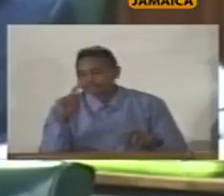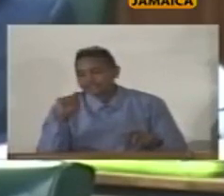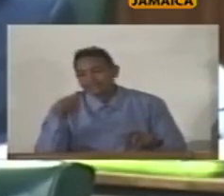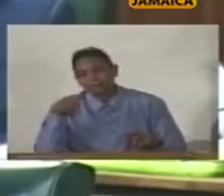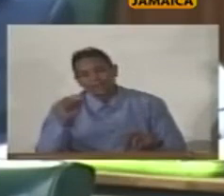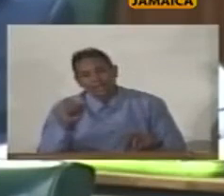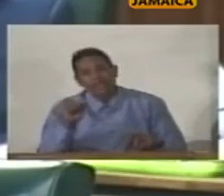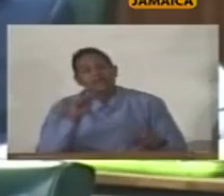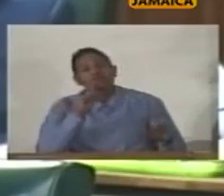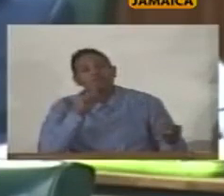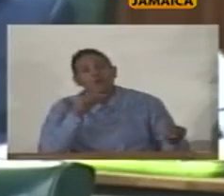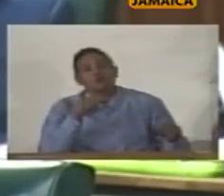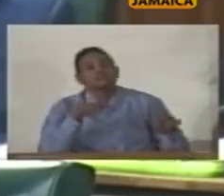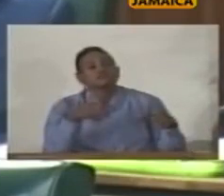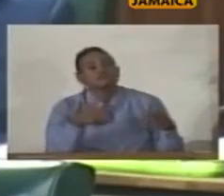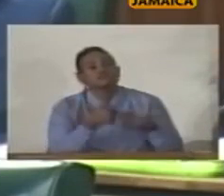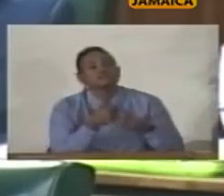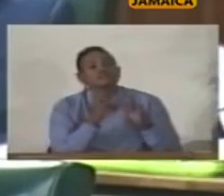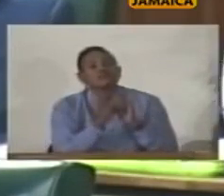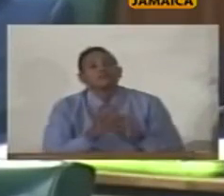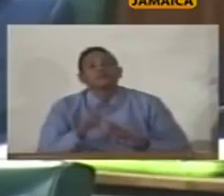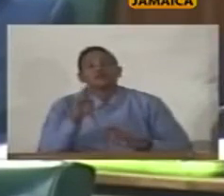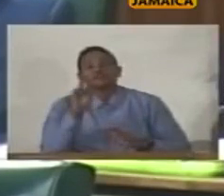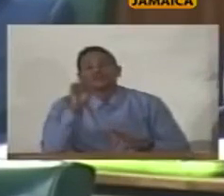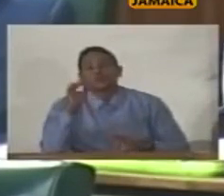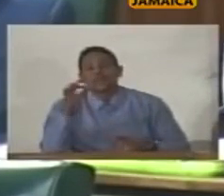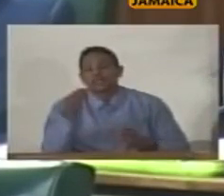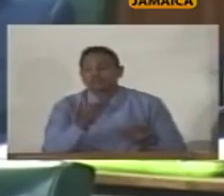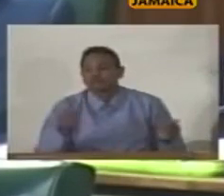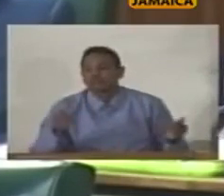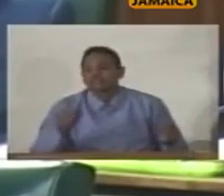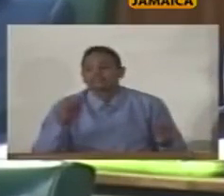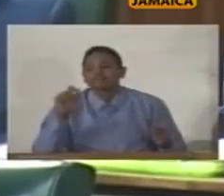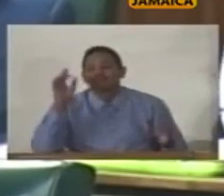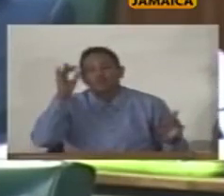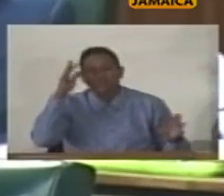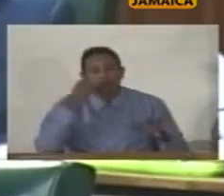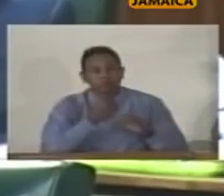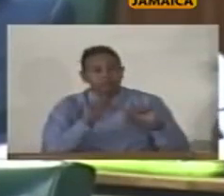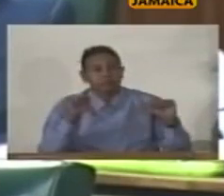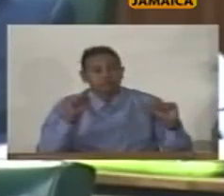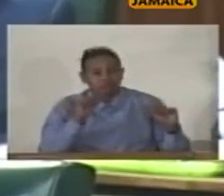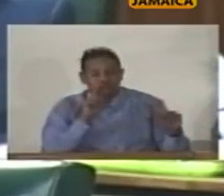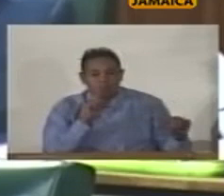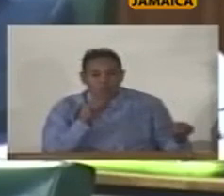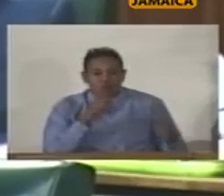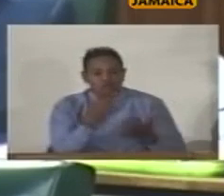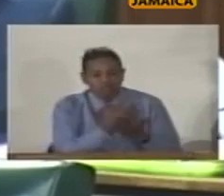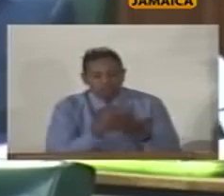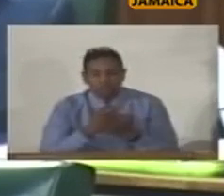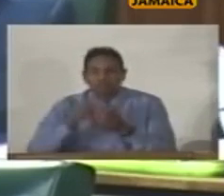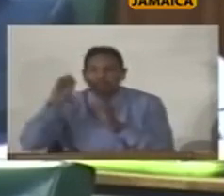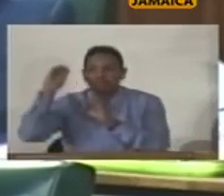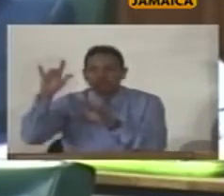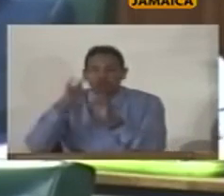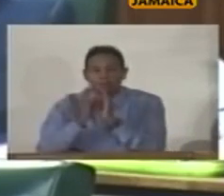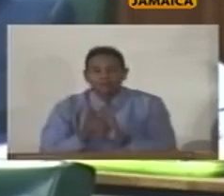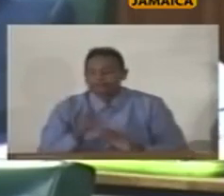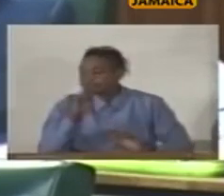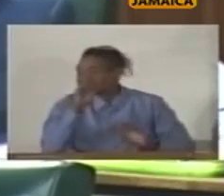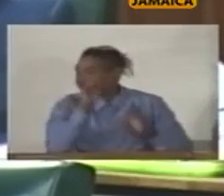Amendment Regulation 2019 Resolution. Terrorism Prevention Reporting Entities Amendment Regulations